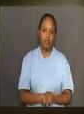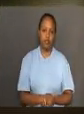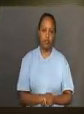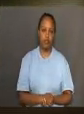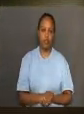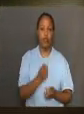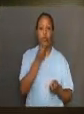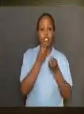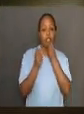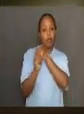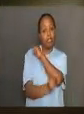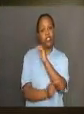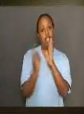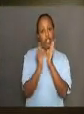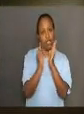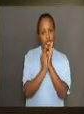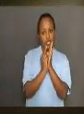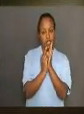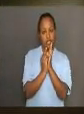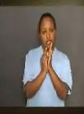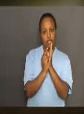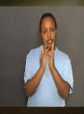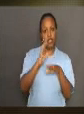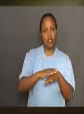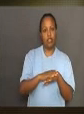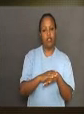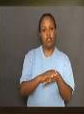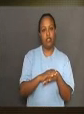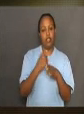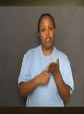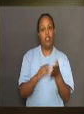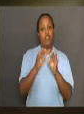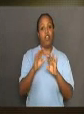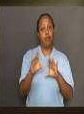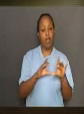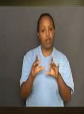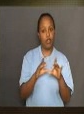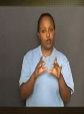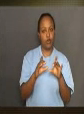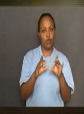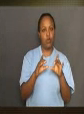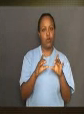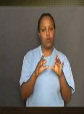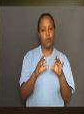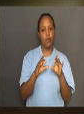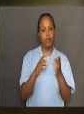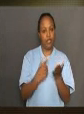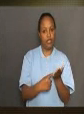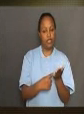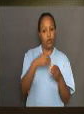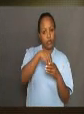Criminal law is the body of rules that define the types of conduct that the